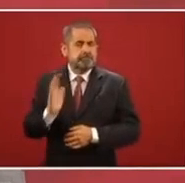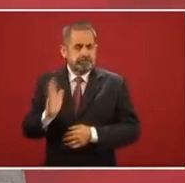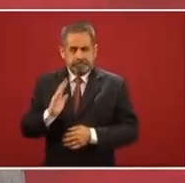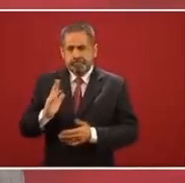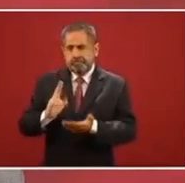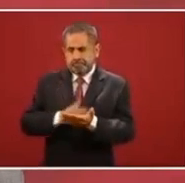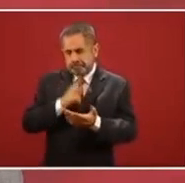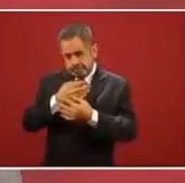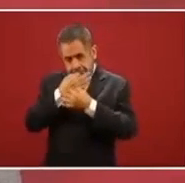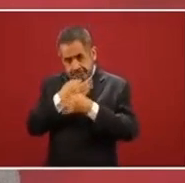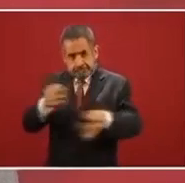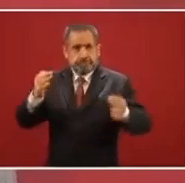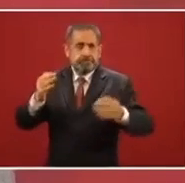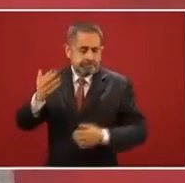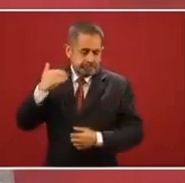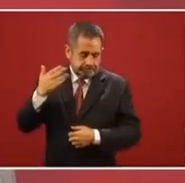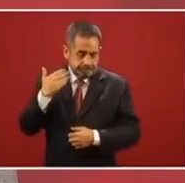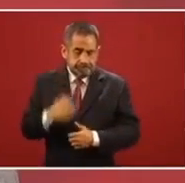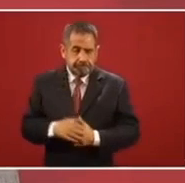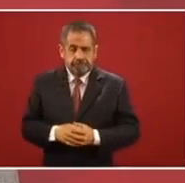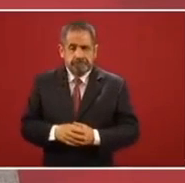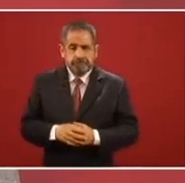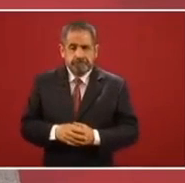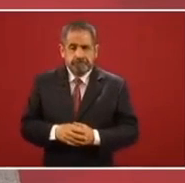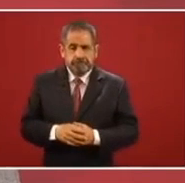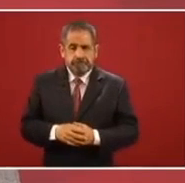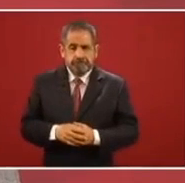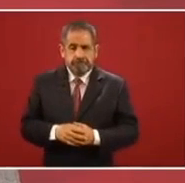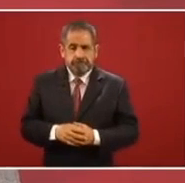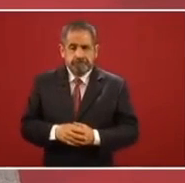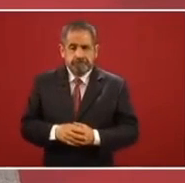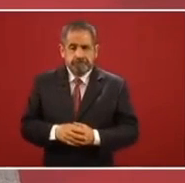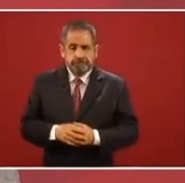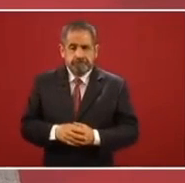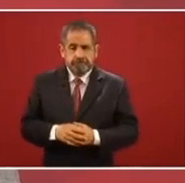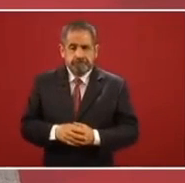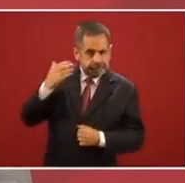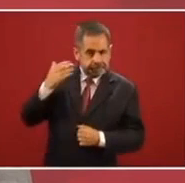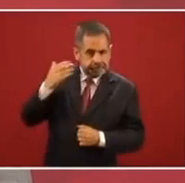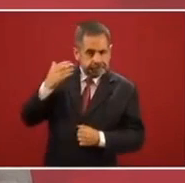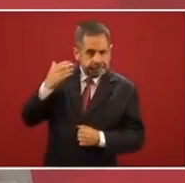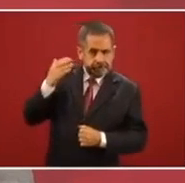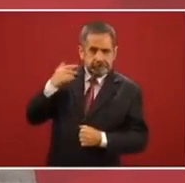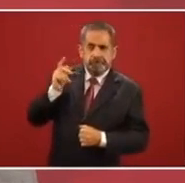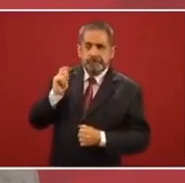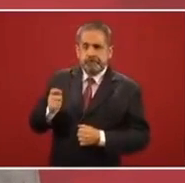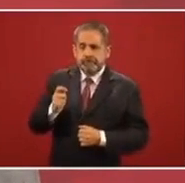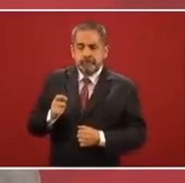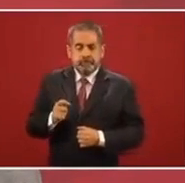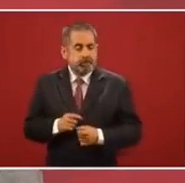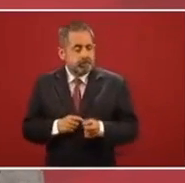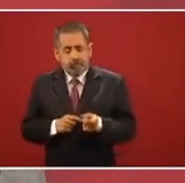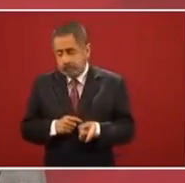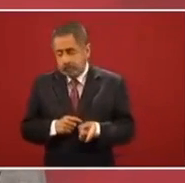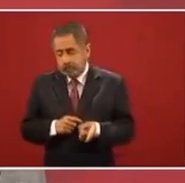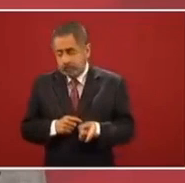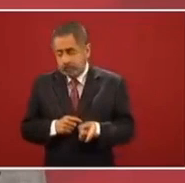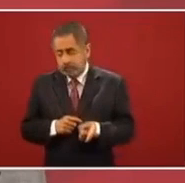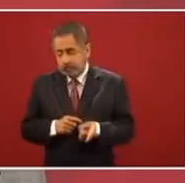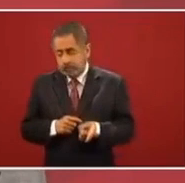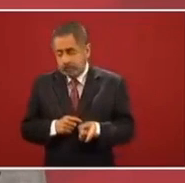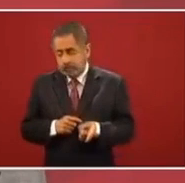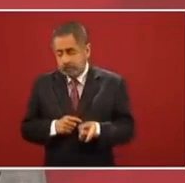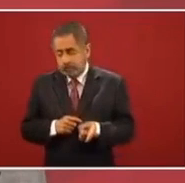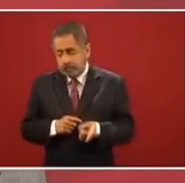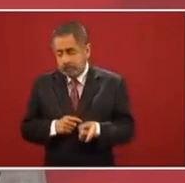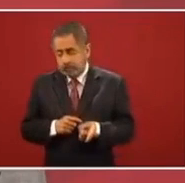announced de tiempo atrás from some times back que un elemento clave fue